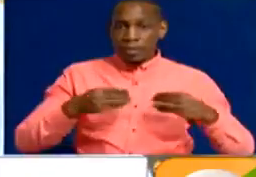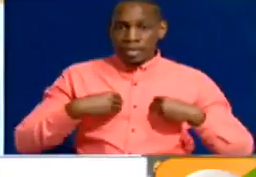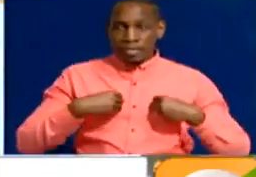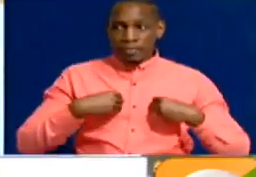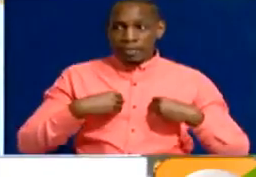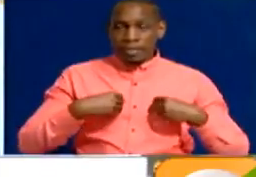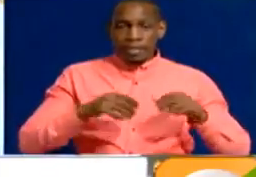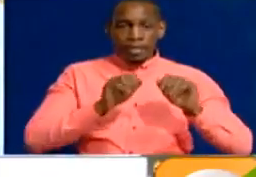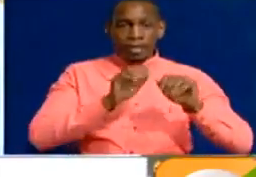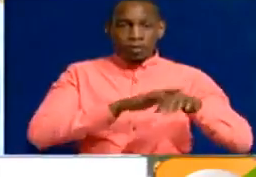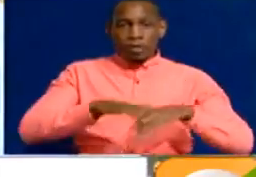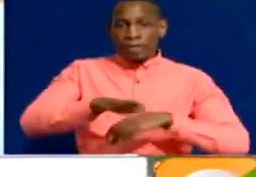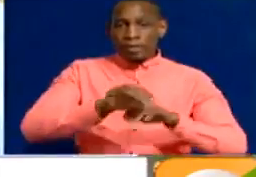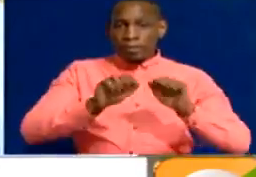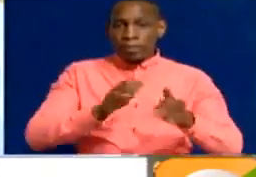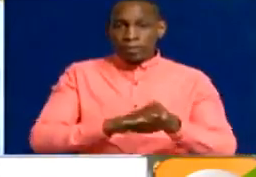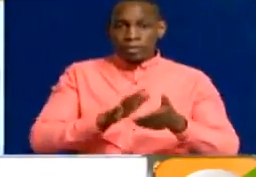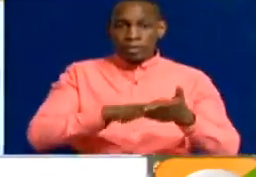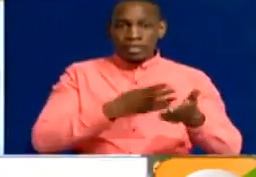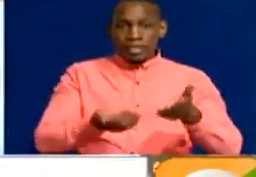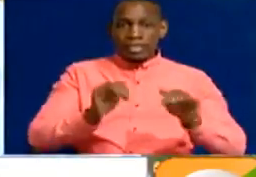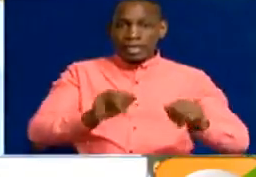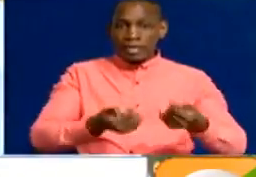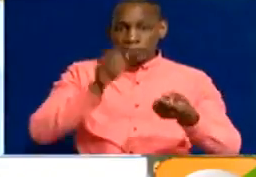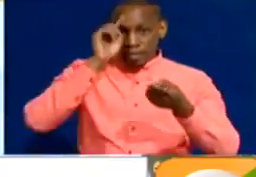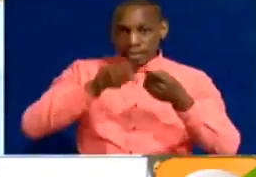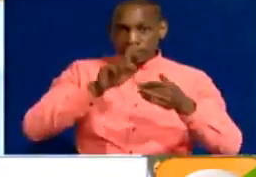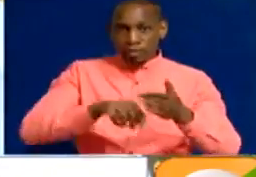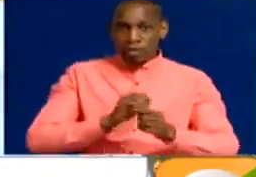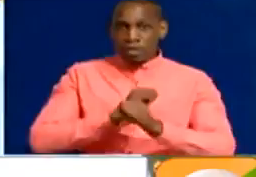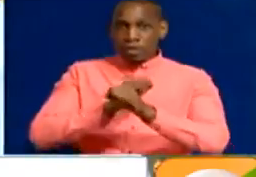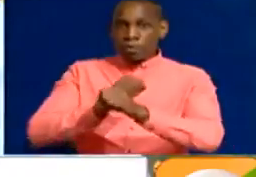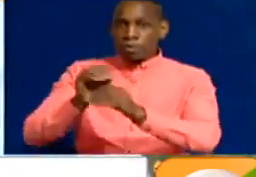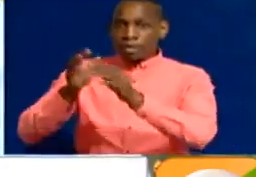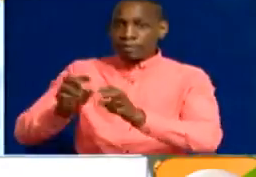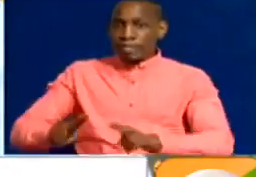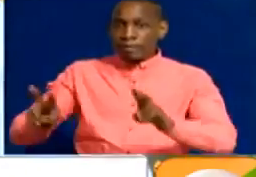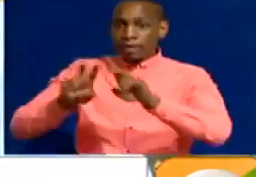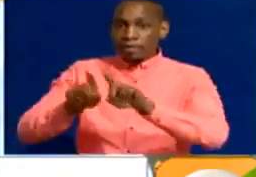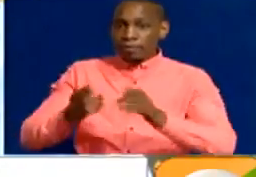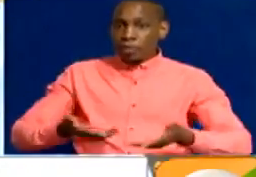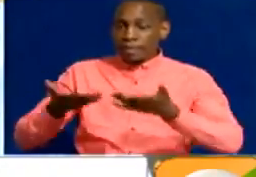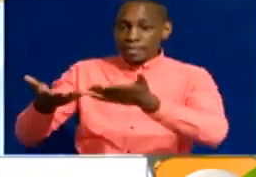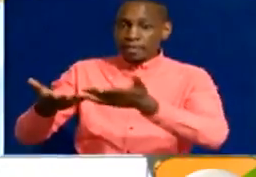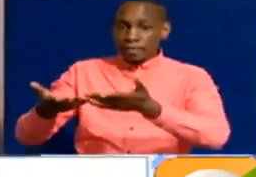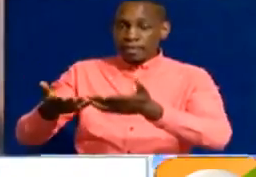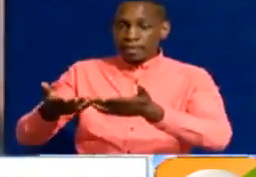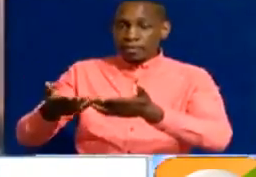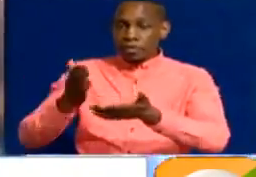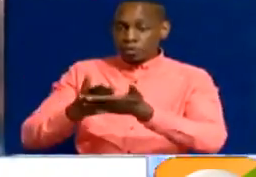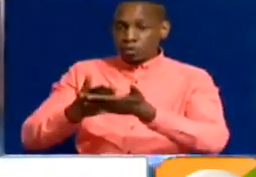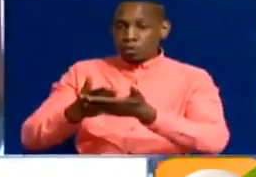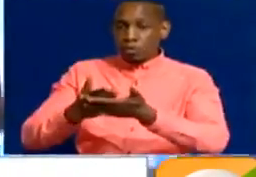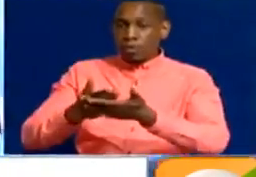them an enabling environment whereby they can be restructured with the aim of preserving investors' value and giving them what is owed to